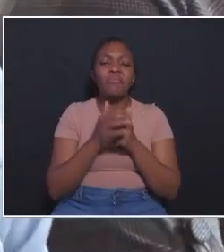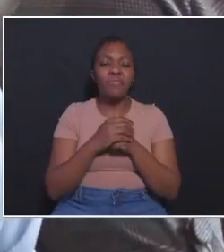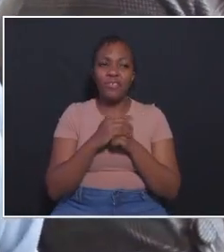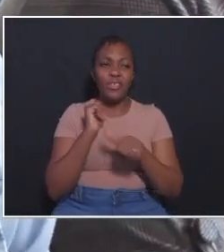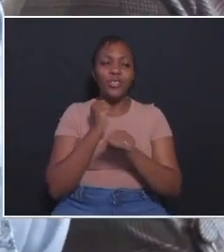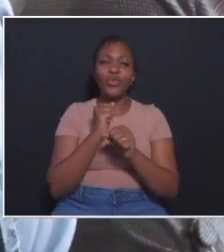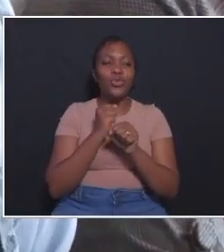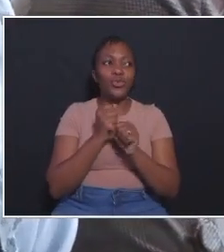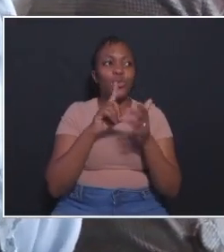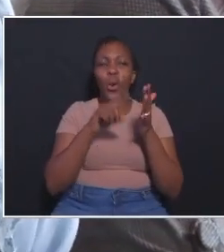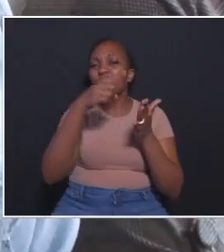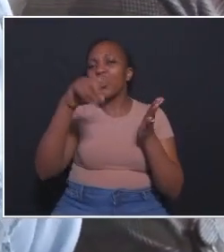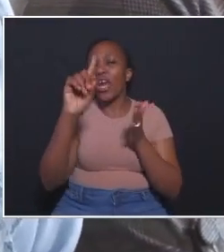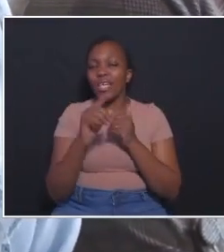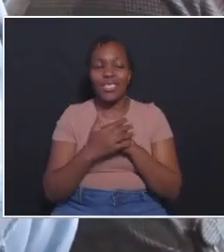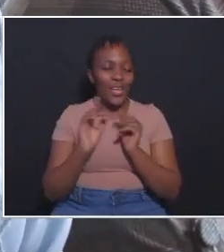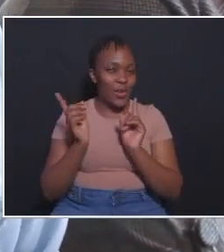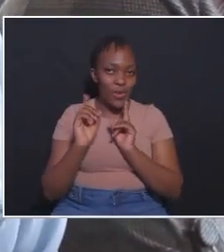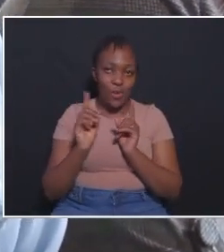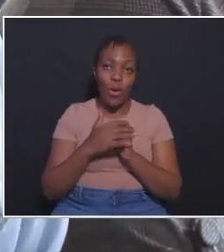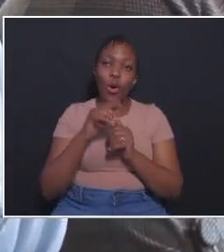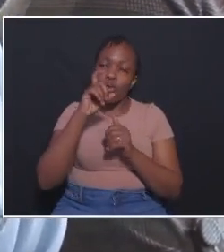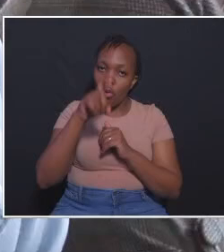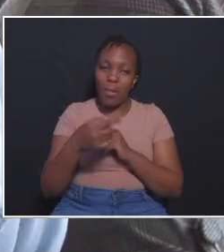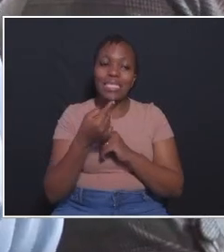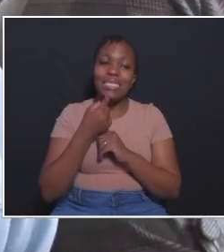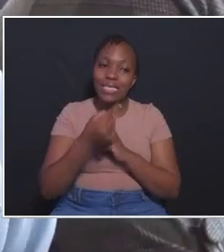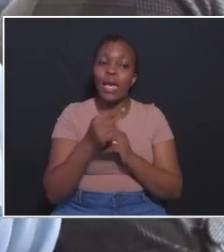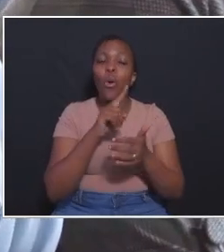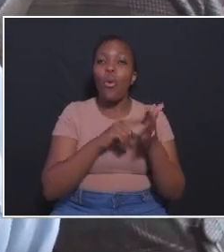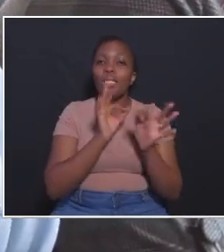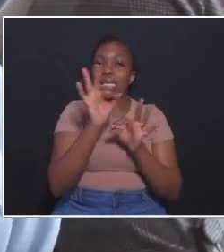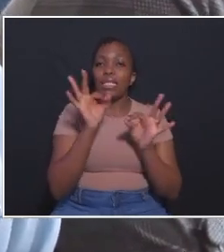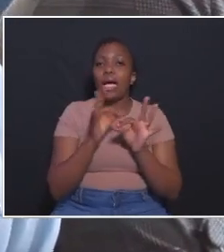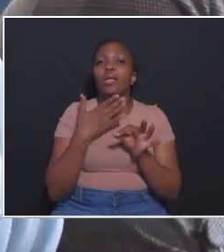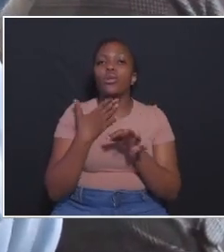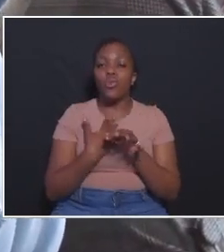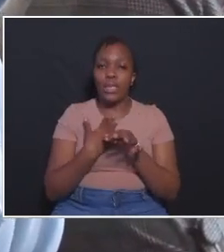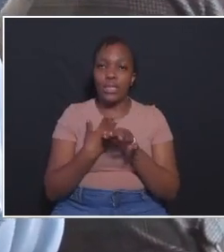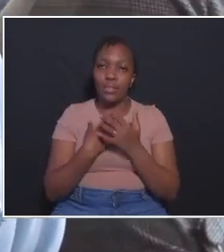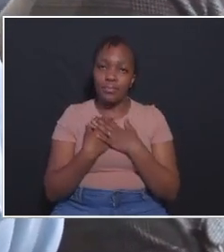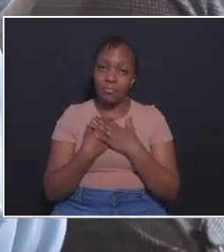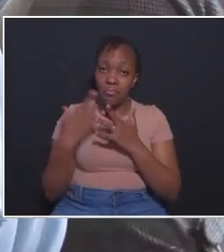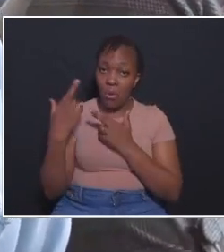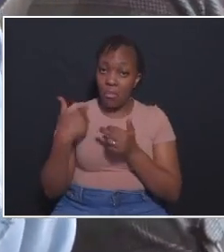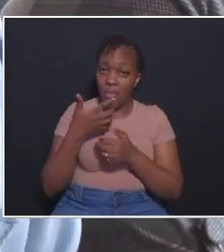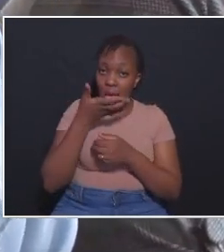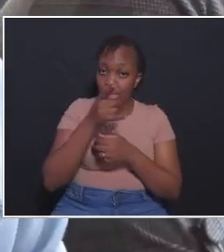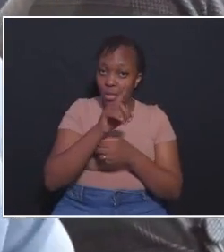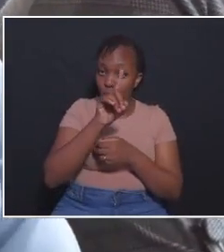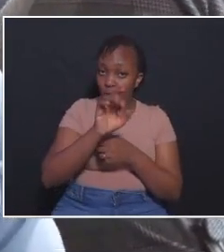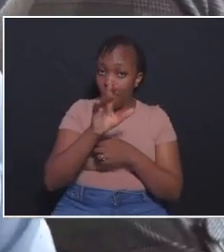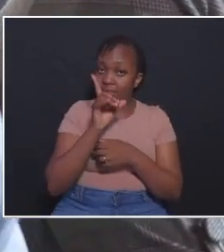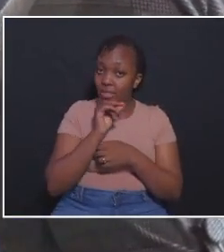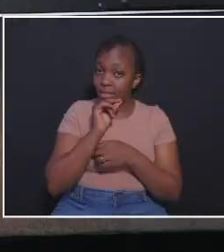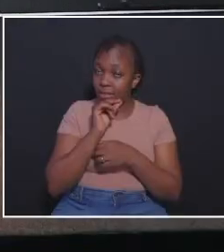No. You have to tell it what you want to do, and it will help you do it faster. I hope I've answered that question. And then in terms